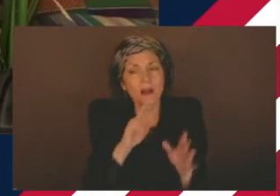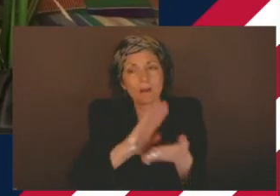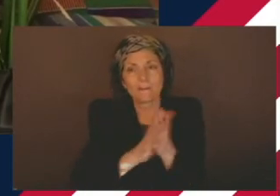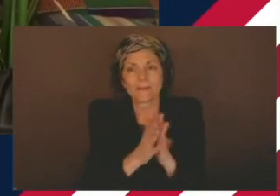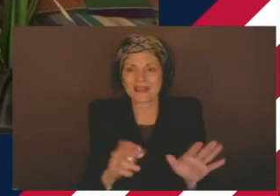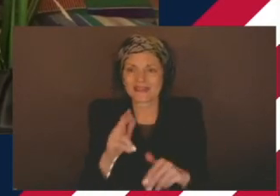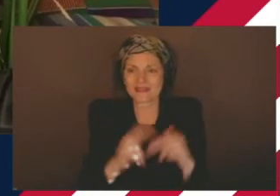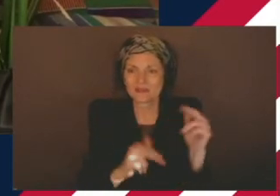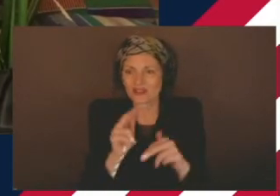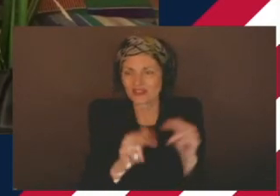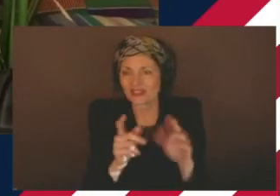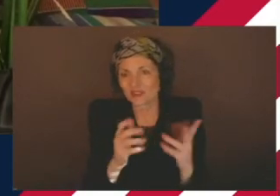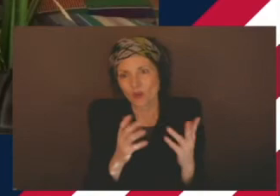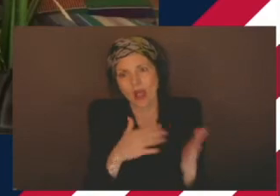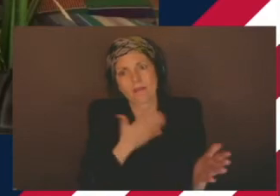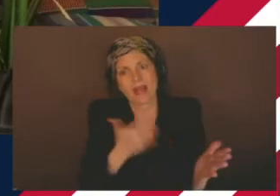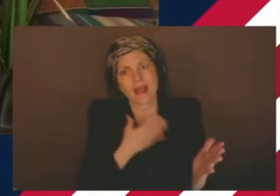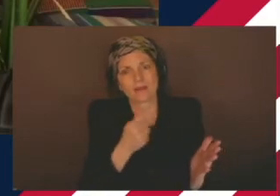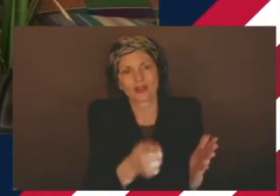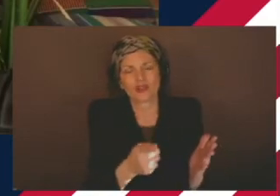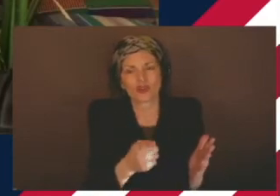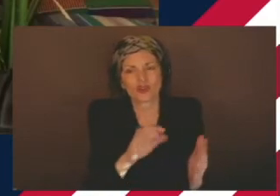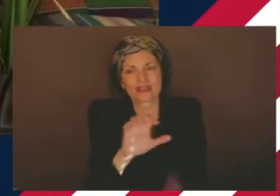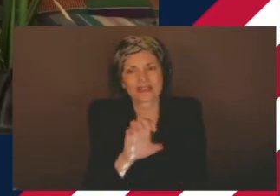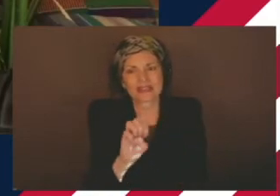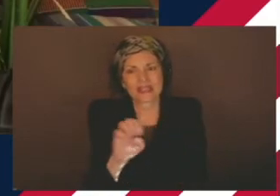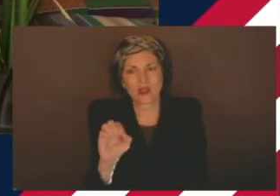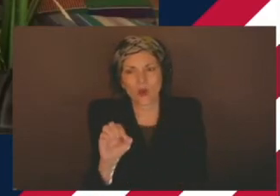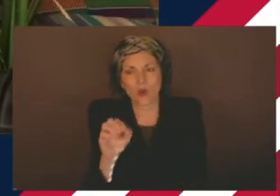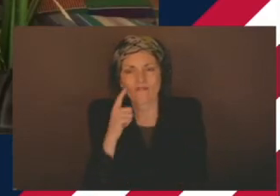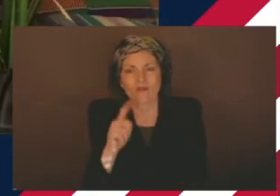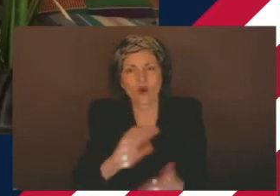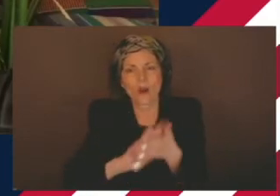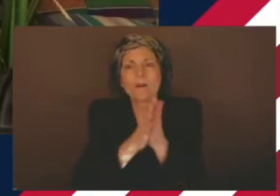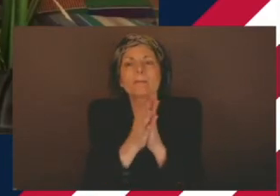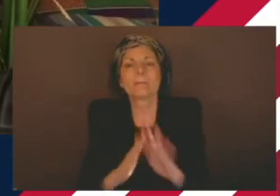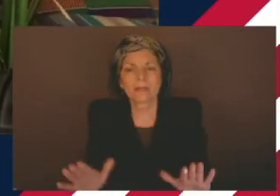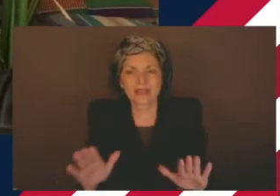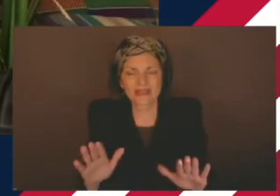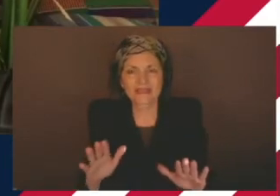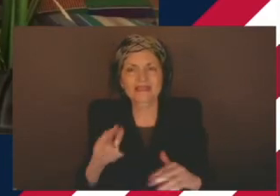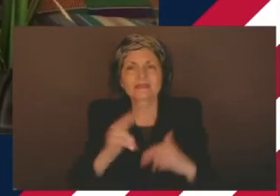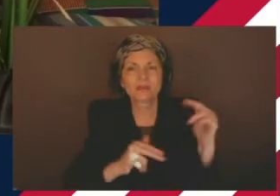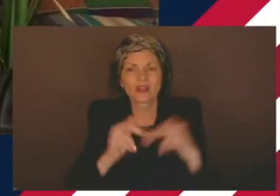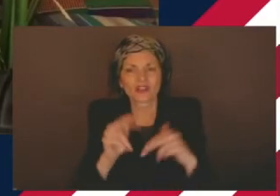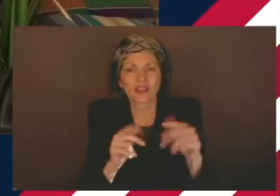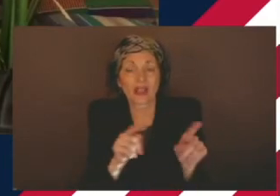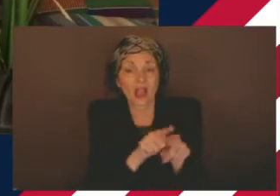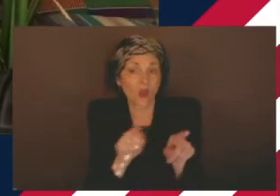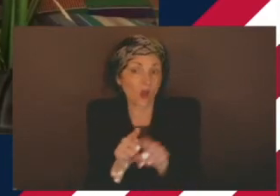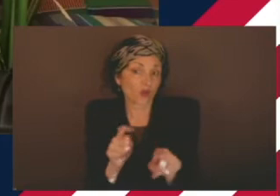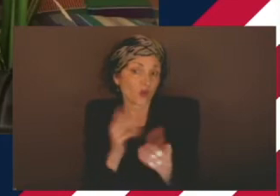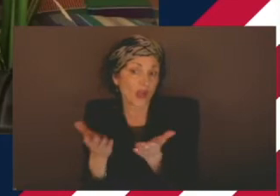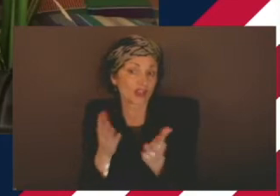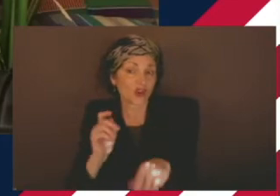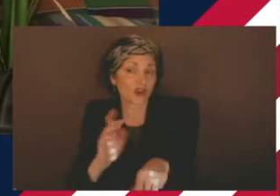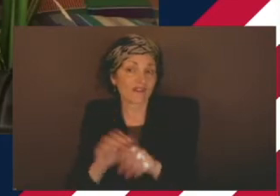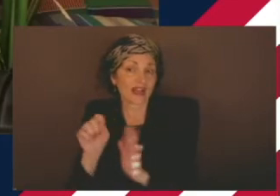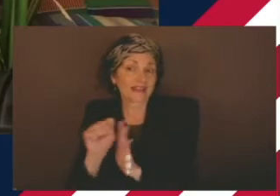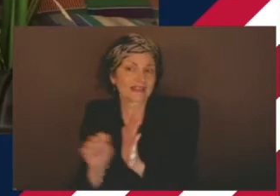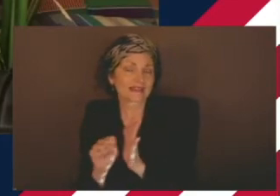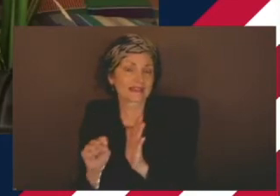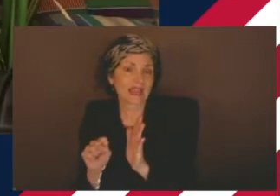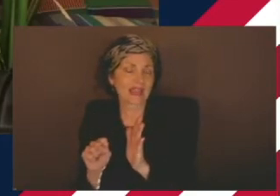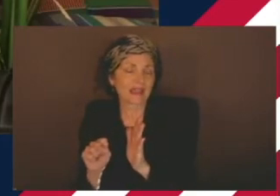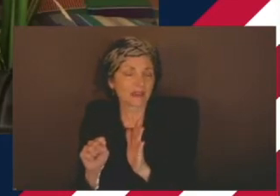you're a CEO of the Alliance for Peace Building. Also, I serve on the State and Foreign Operations Subcommittee of the Appropriations